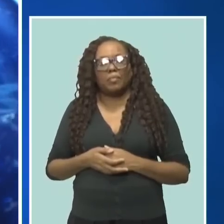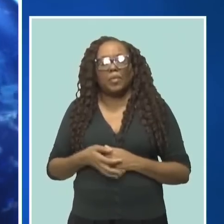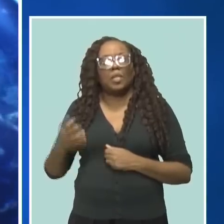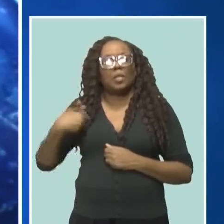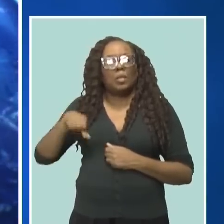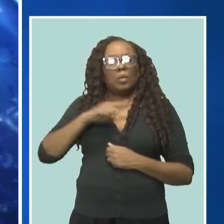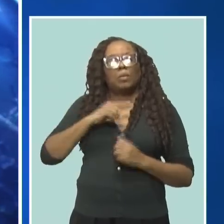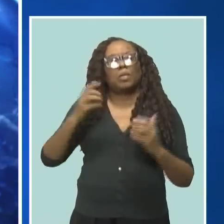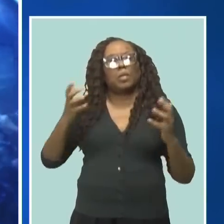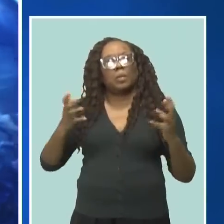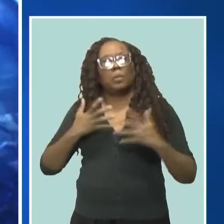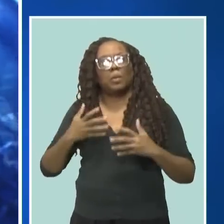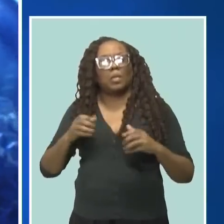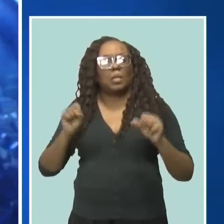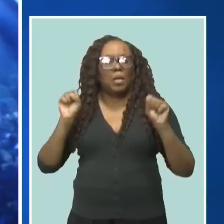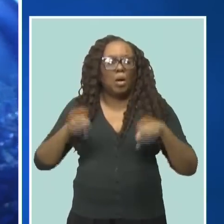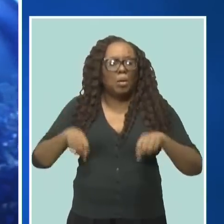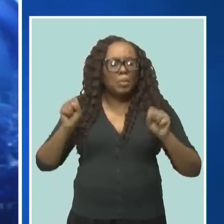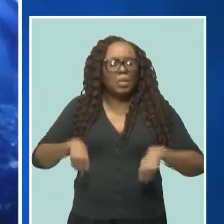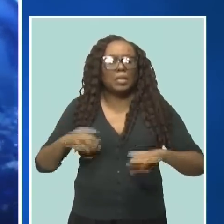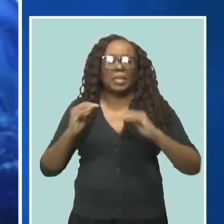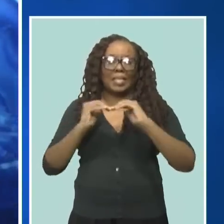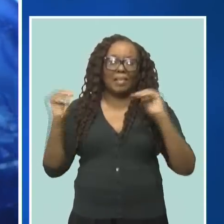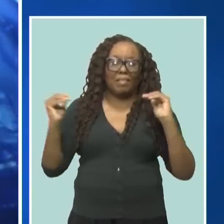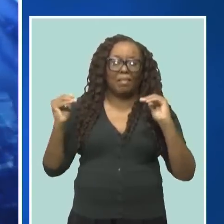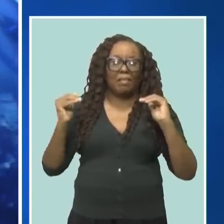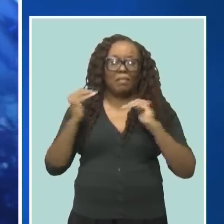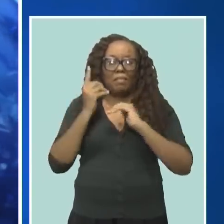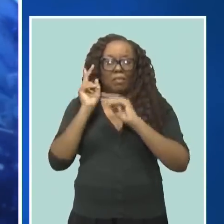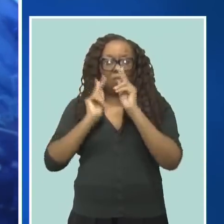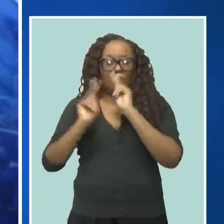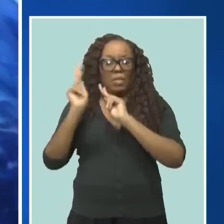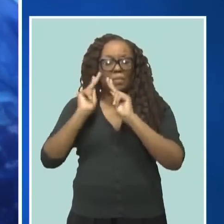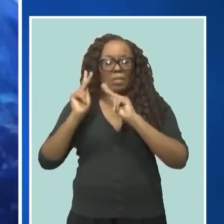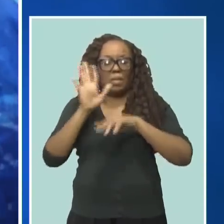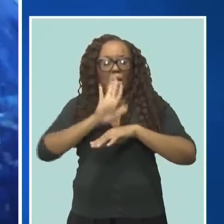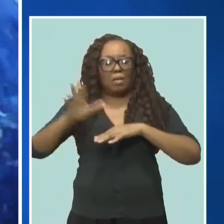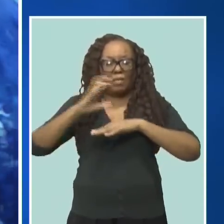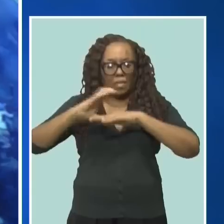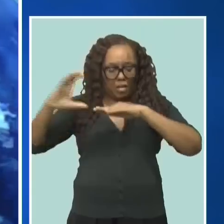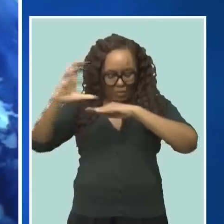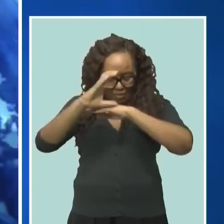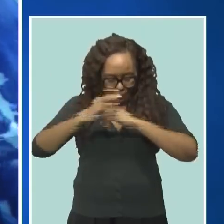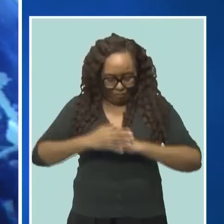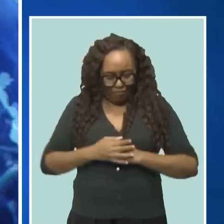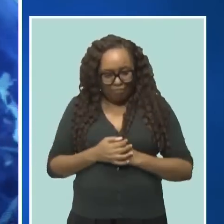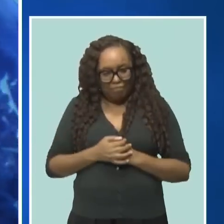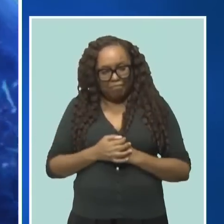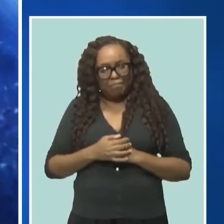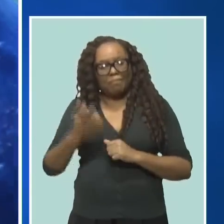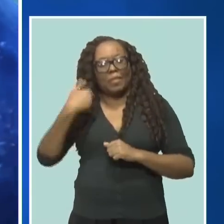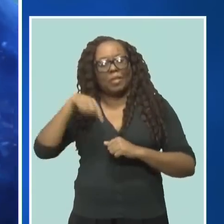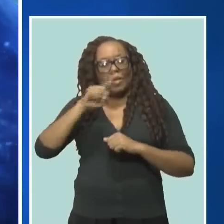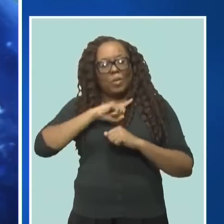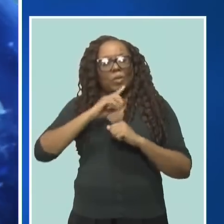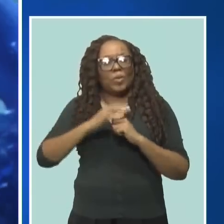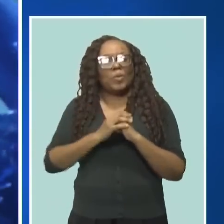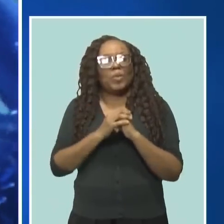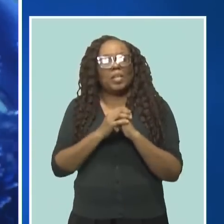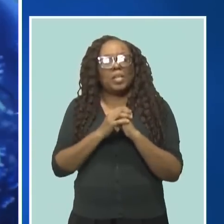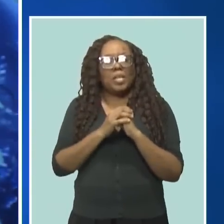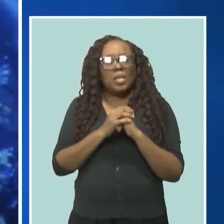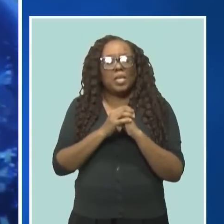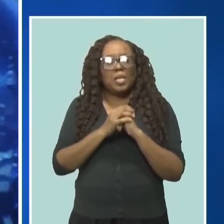competent level persons in the region, because we are actually modeling ourselves after